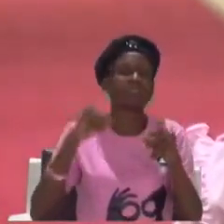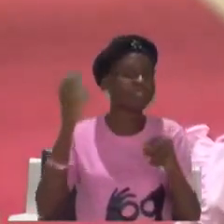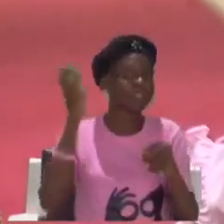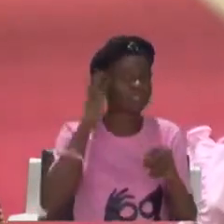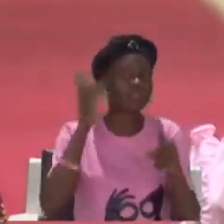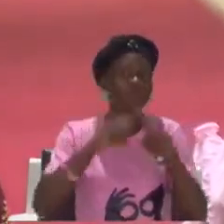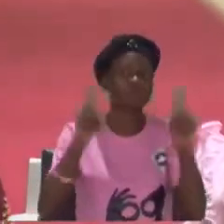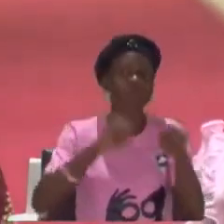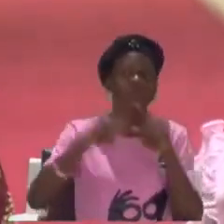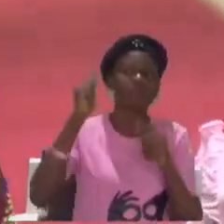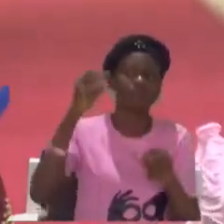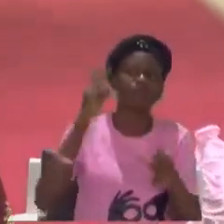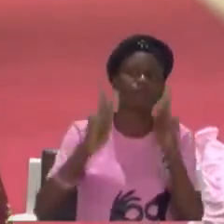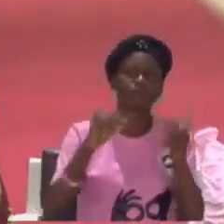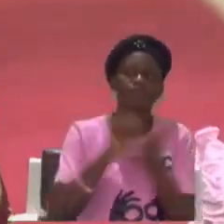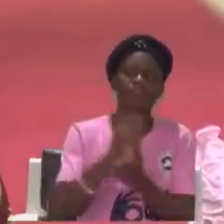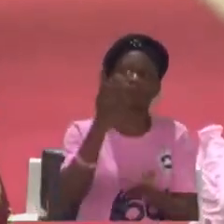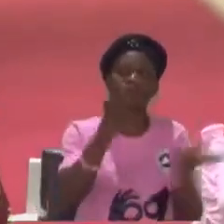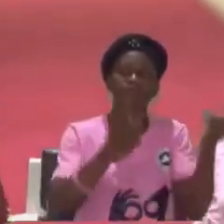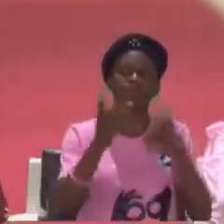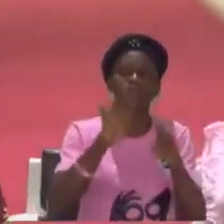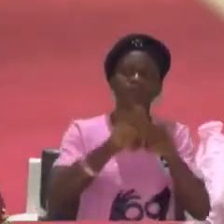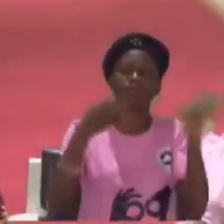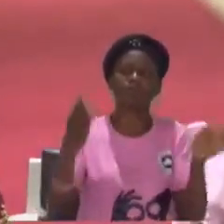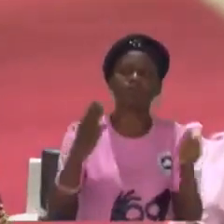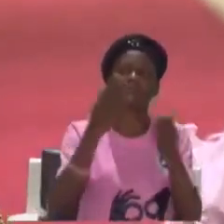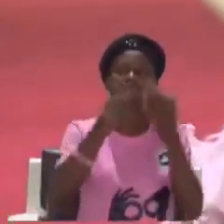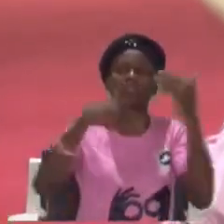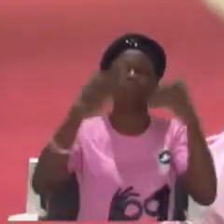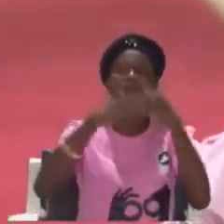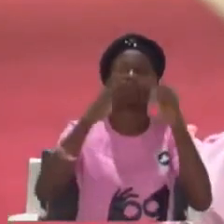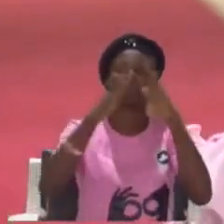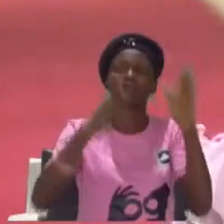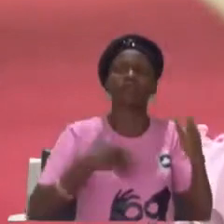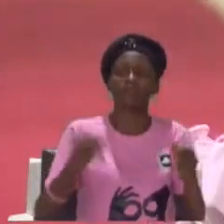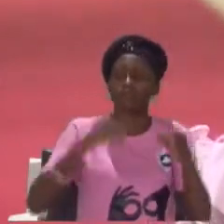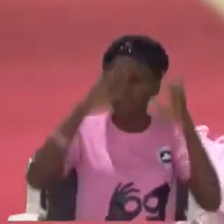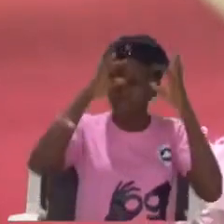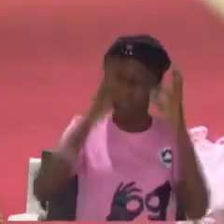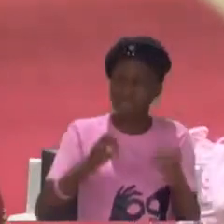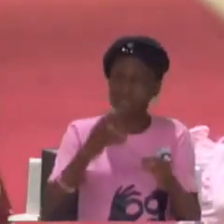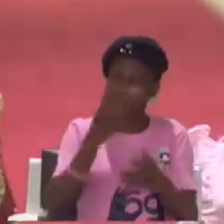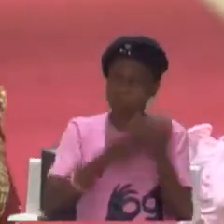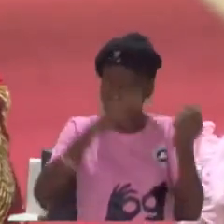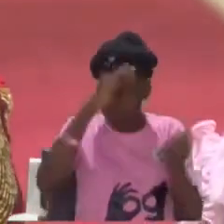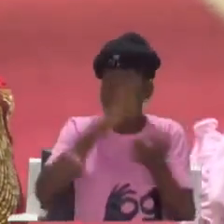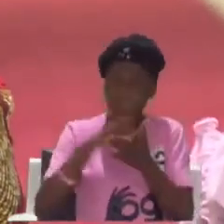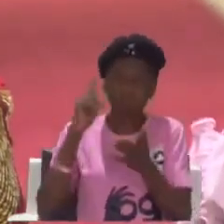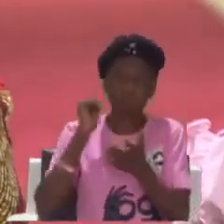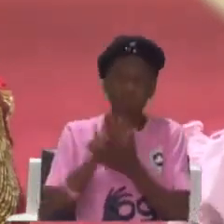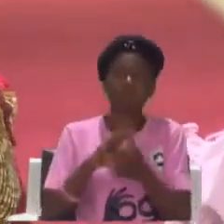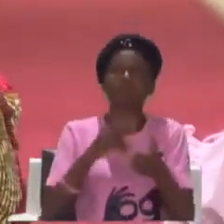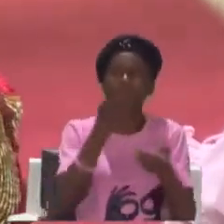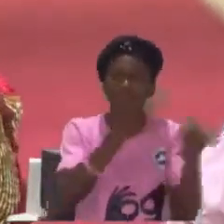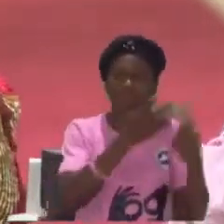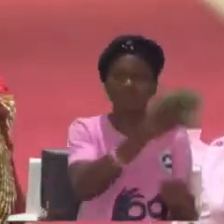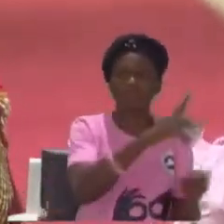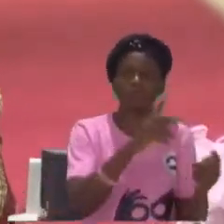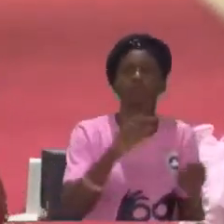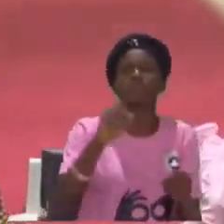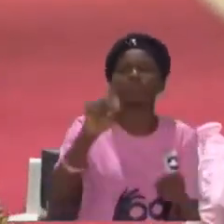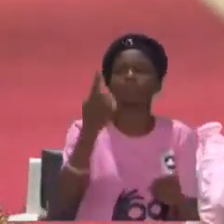that visited the Open Heaven House, and we decided to go there too. So on the 1st of